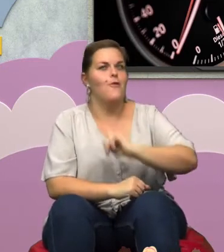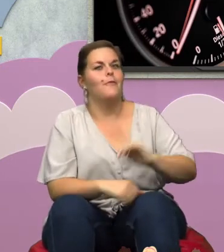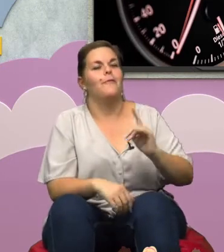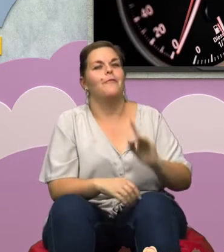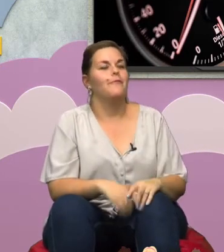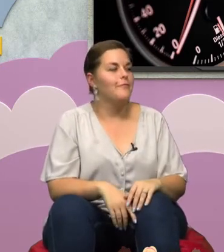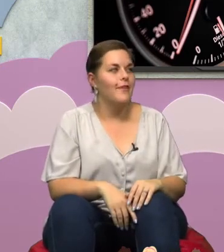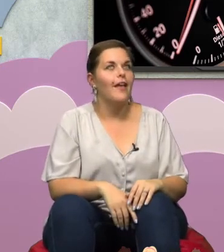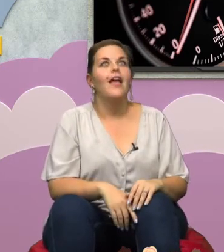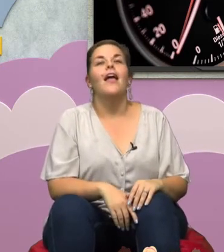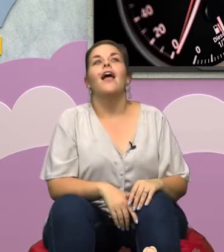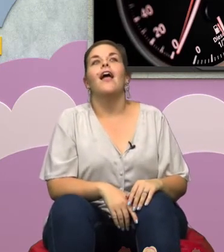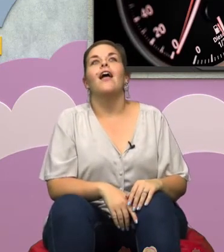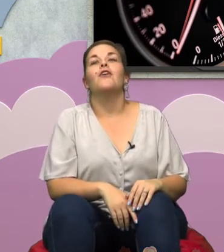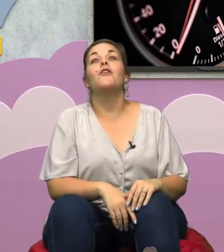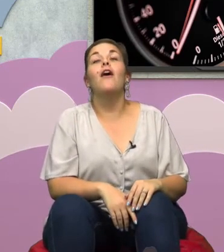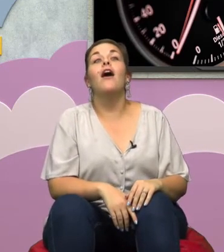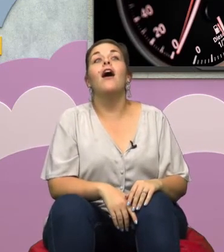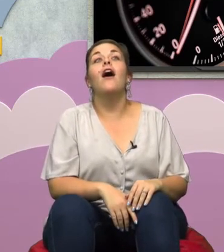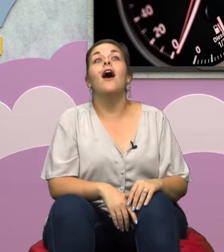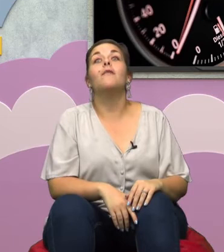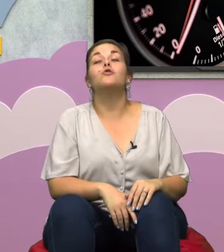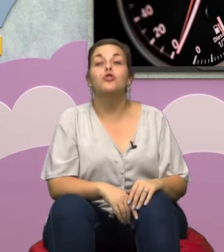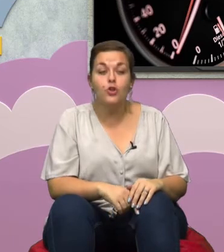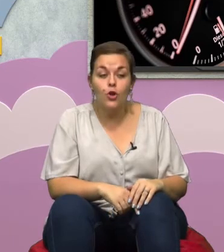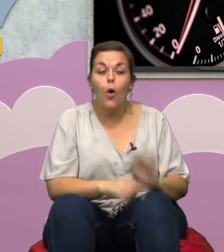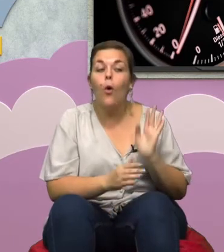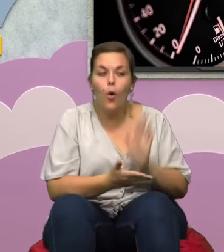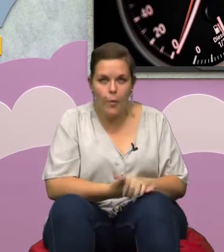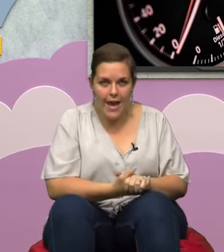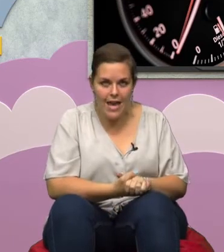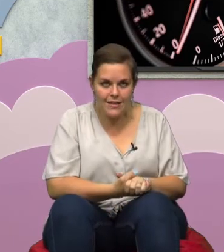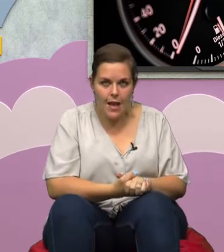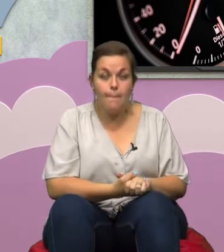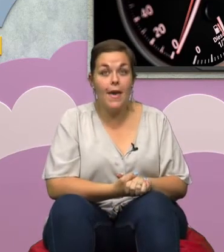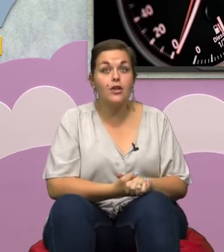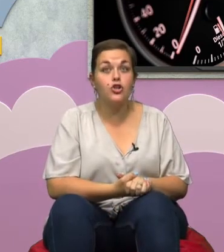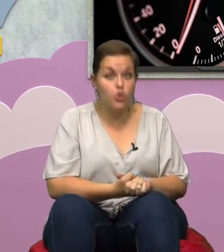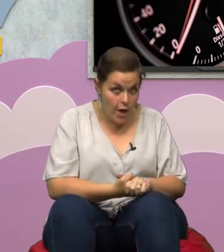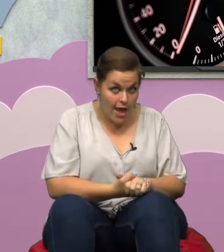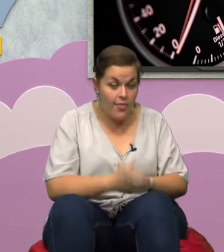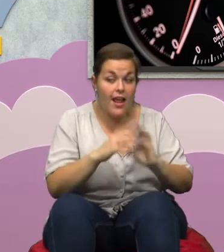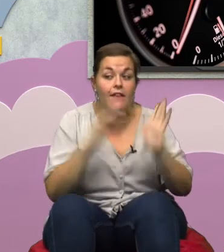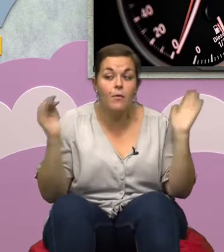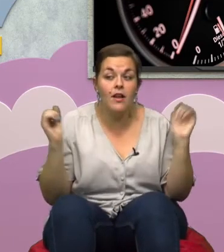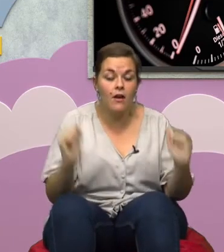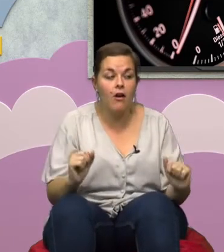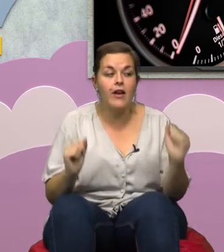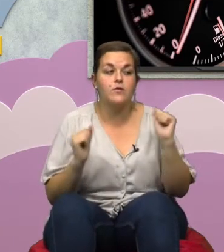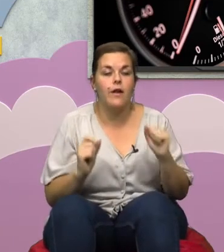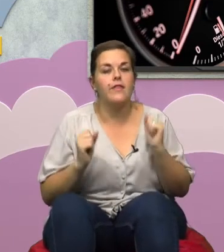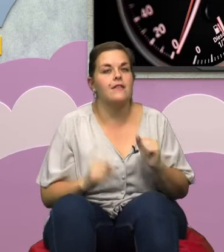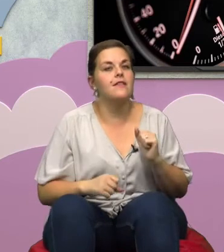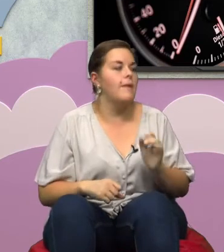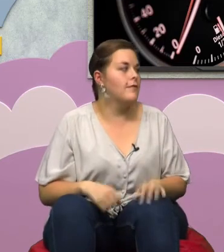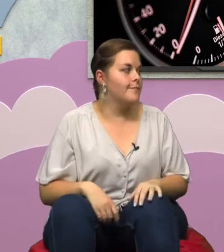own false you um should always make sure that everyone in the car